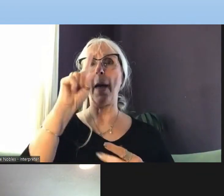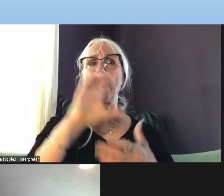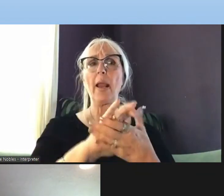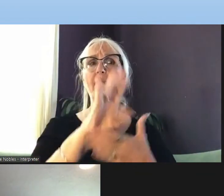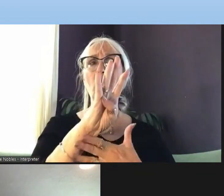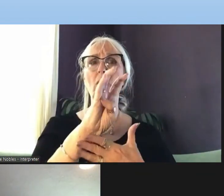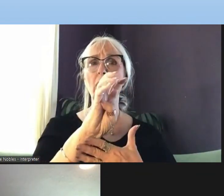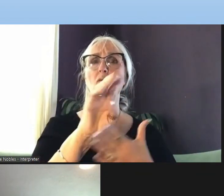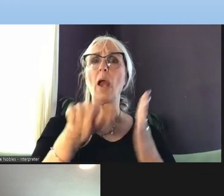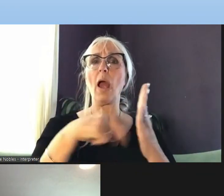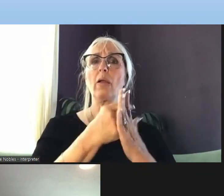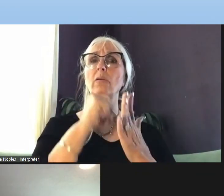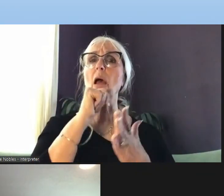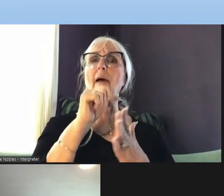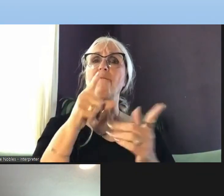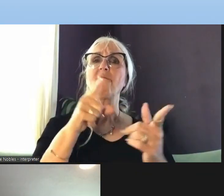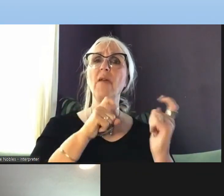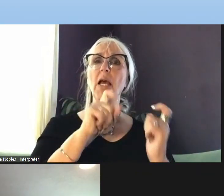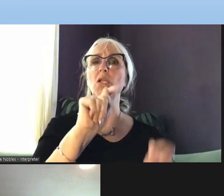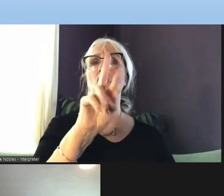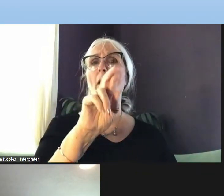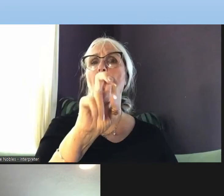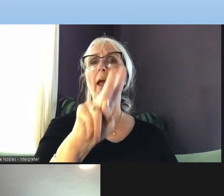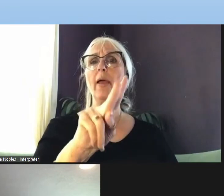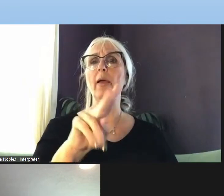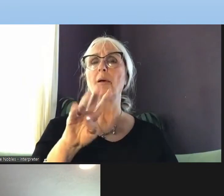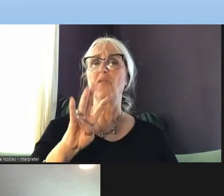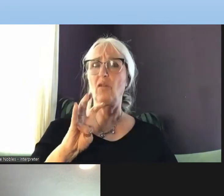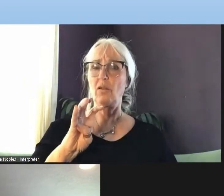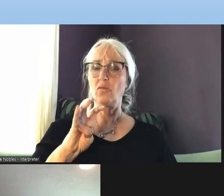non-fast track. Okay. Yeah. 400 fast, okay.